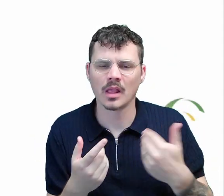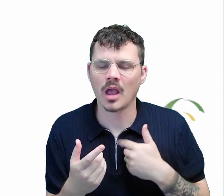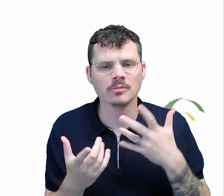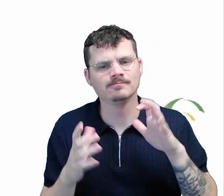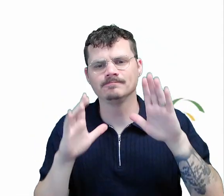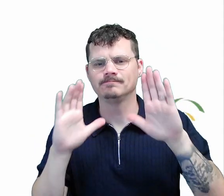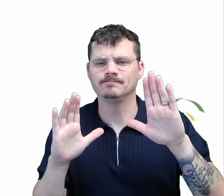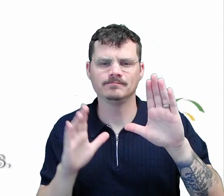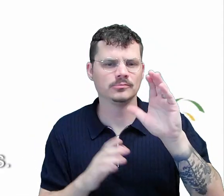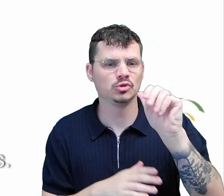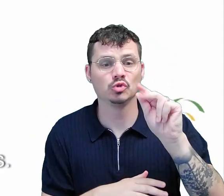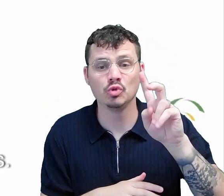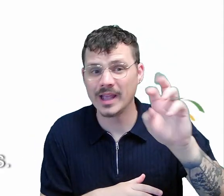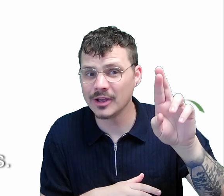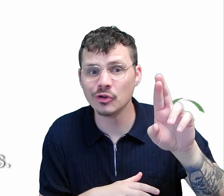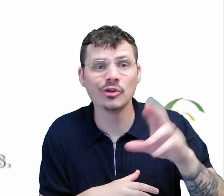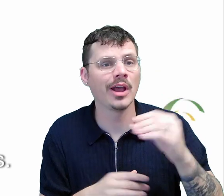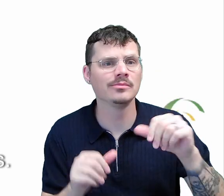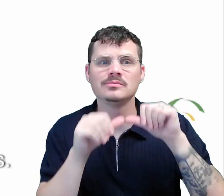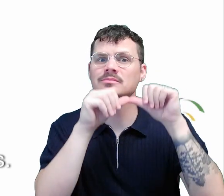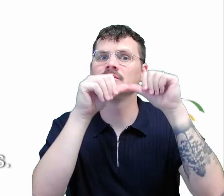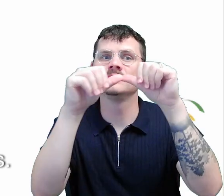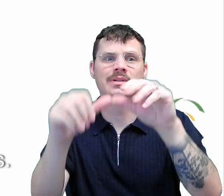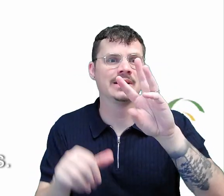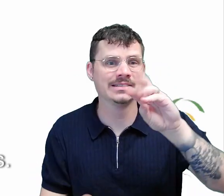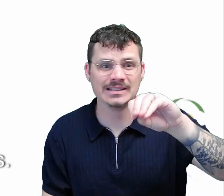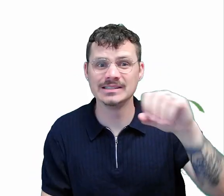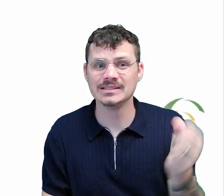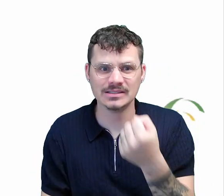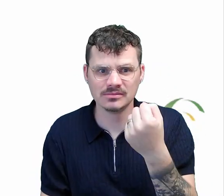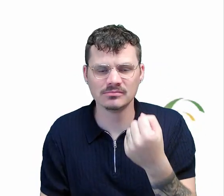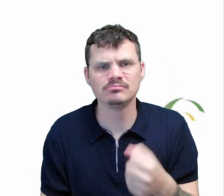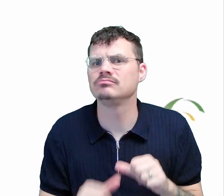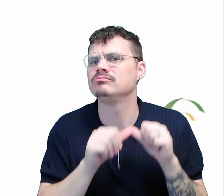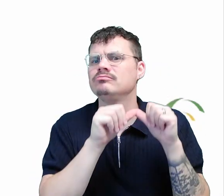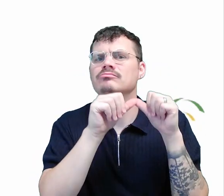and continues to do brilliant work now into his 60s.